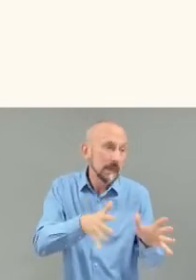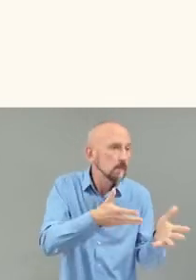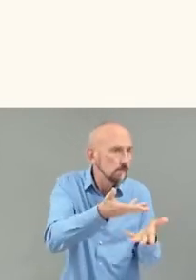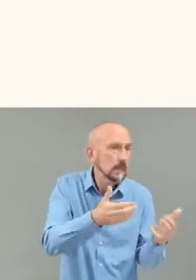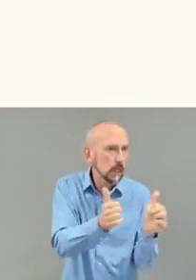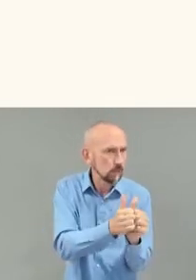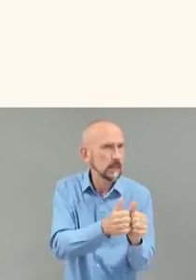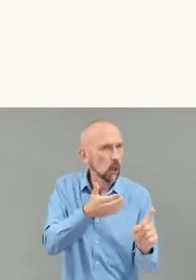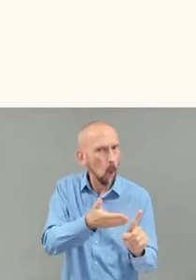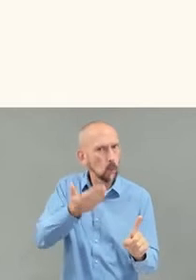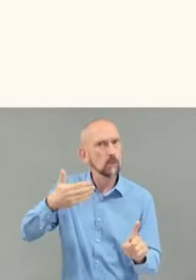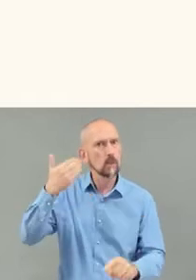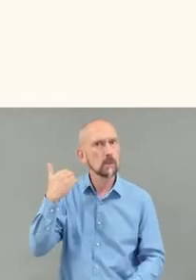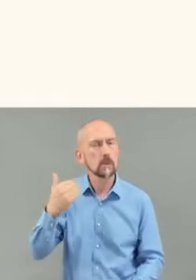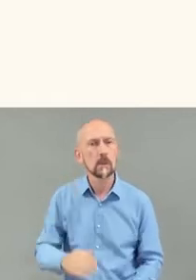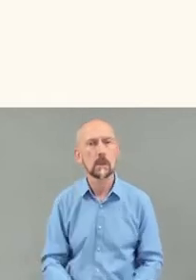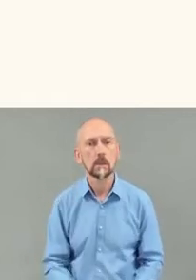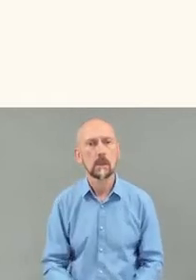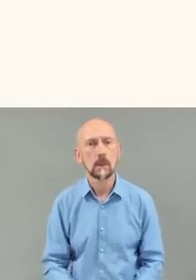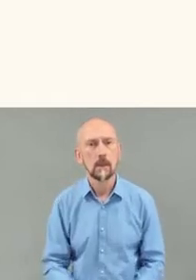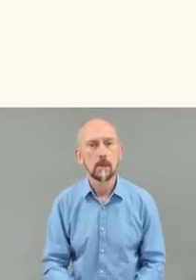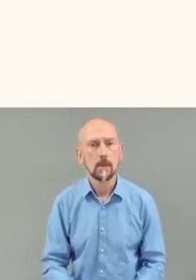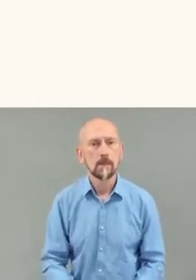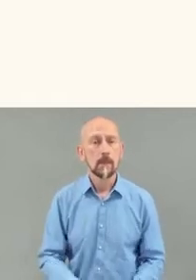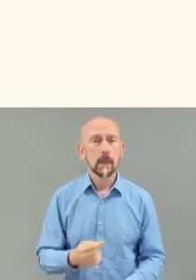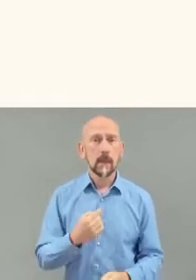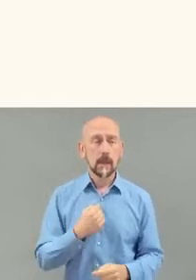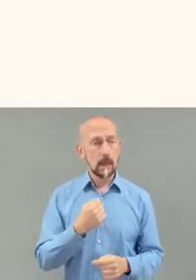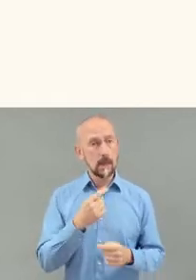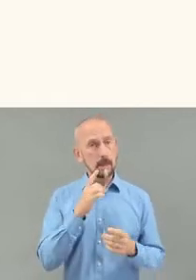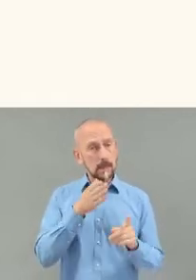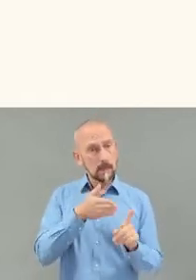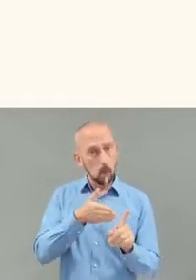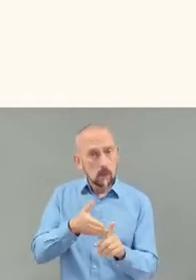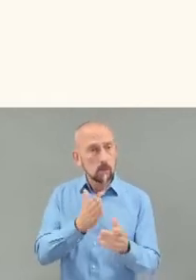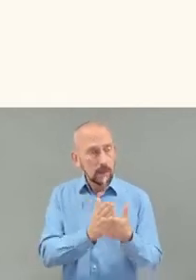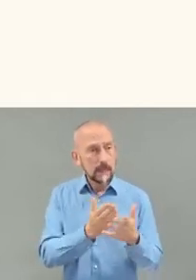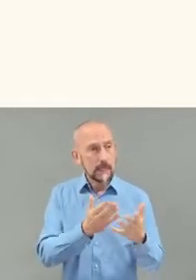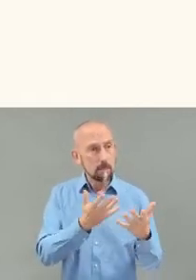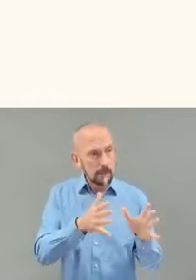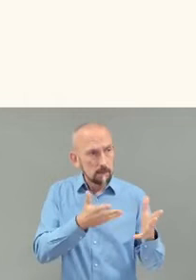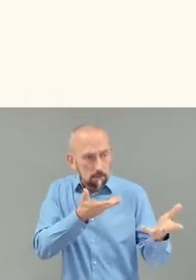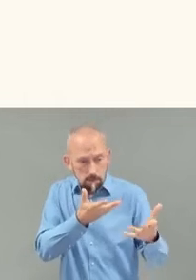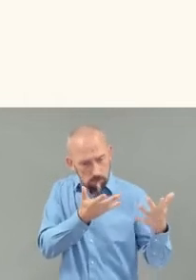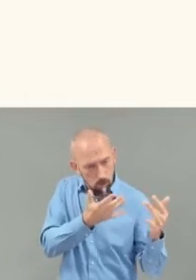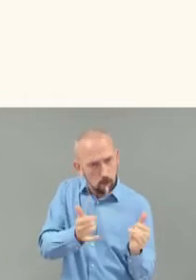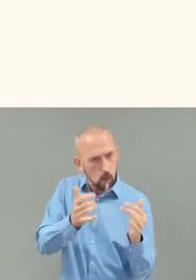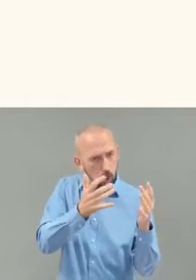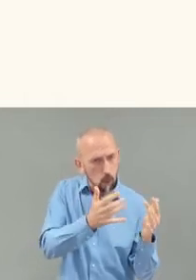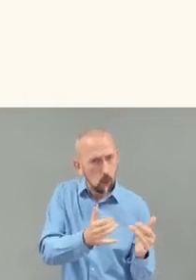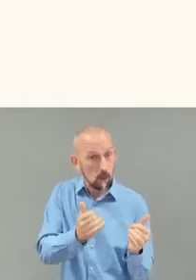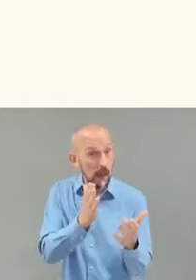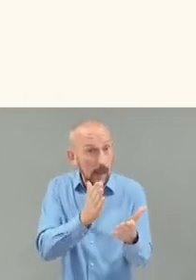I believe these were also reviewed consistently to see where I was in my mental psychological well-being